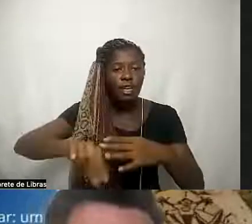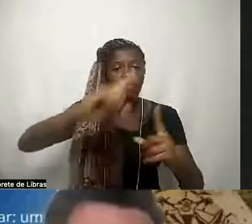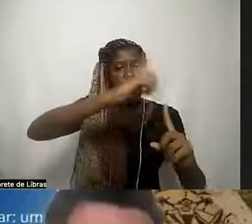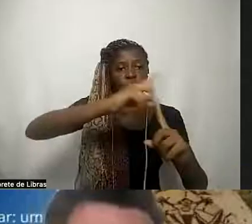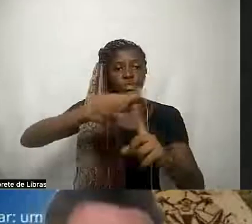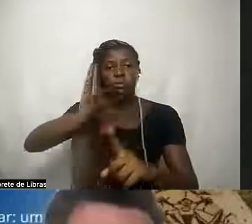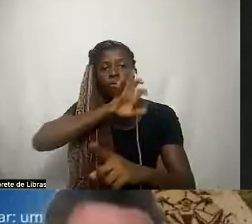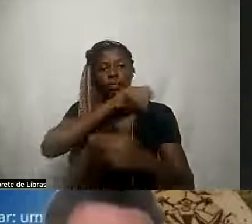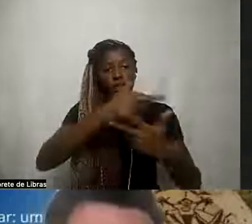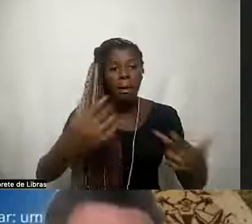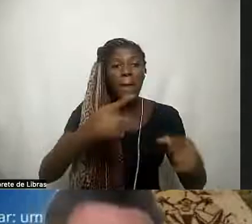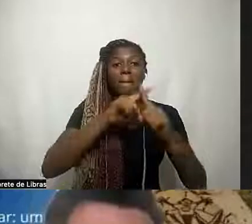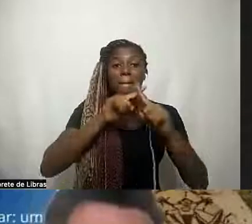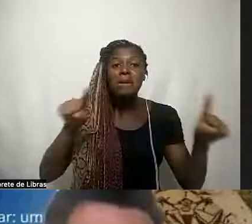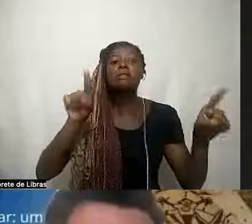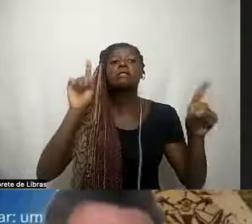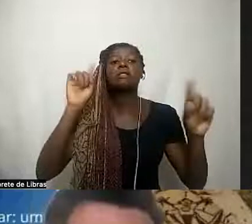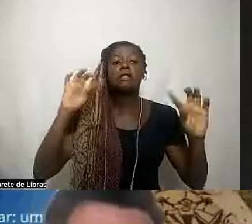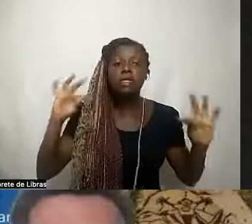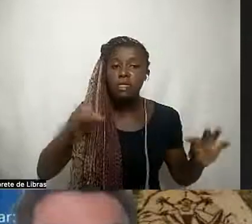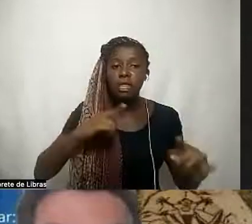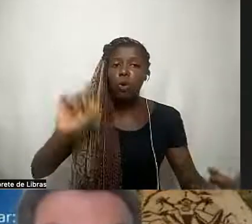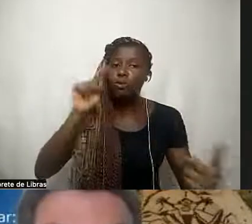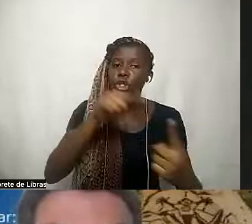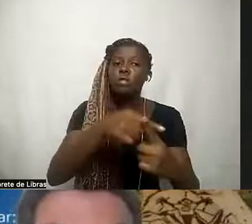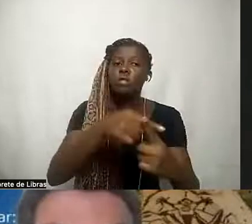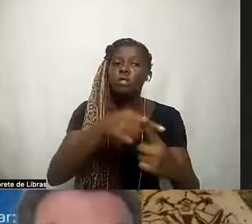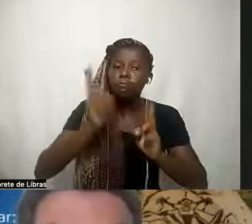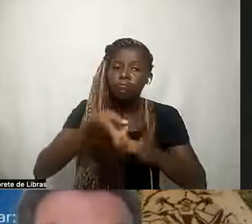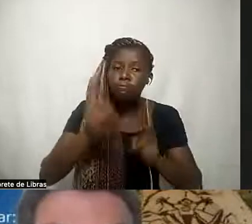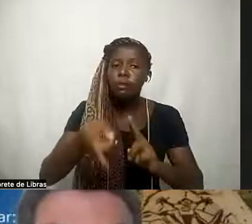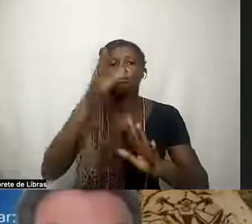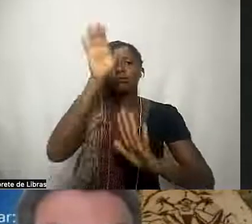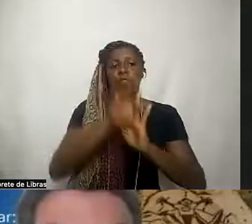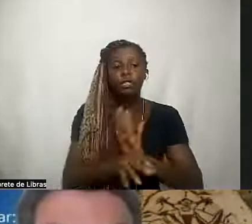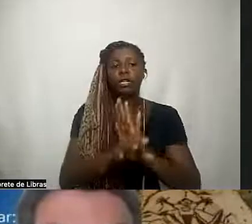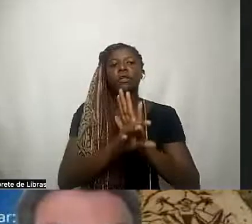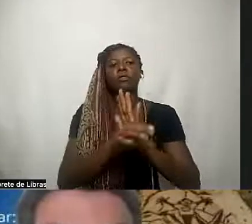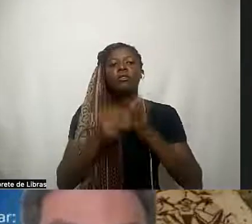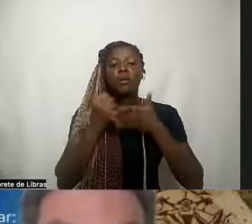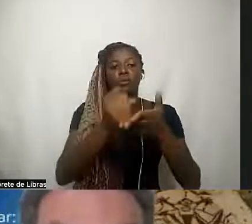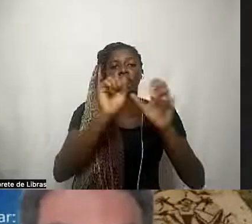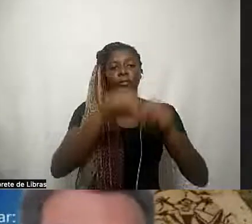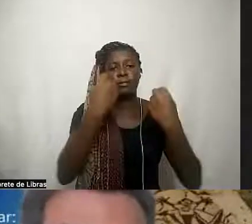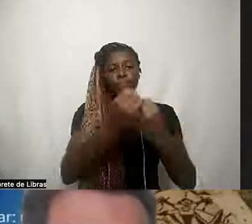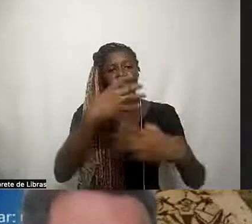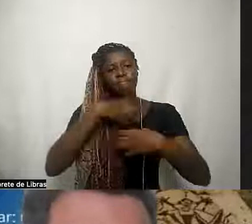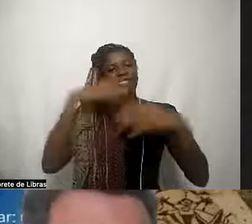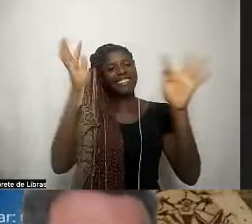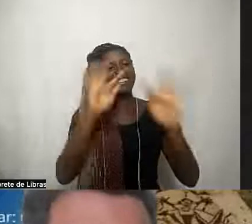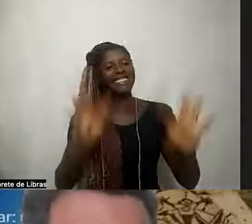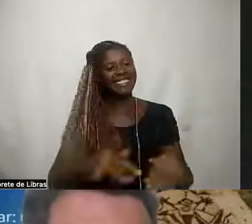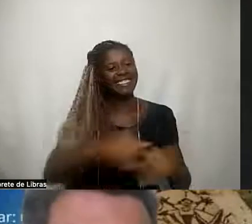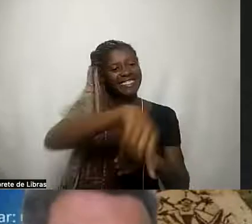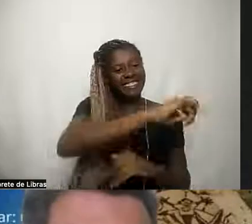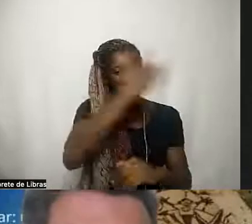to create scientific publications that really meet the scientific demands of society. So